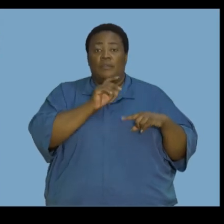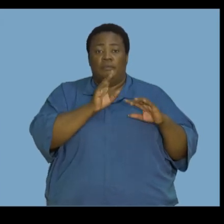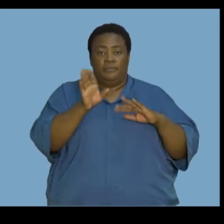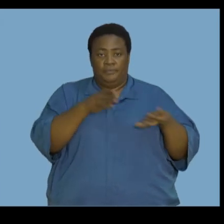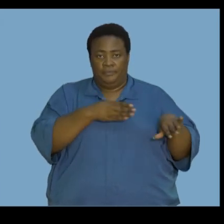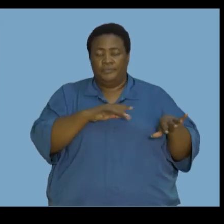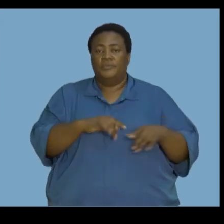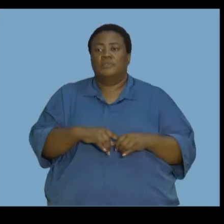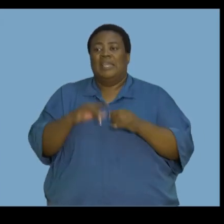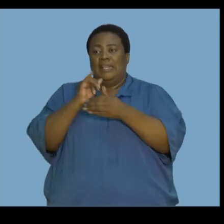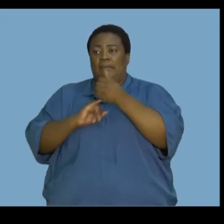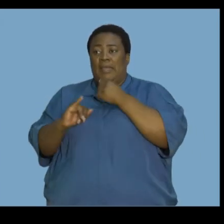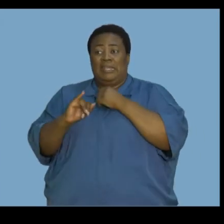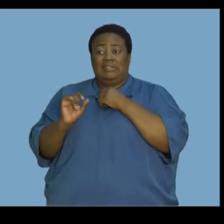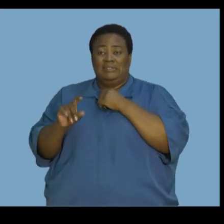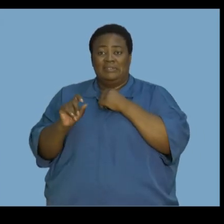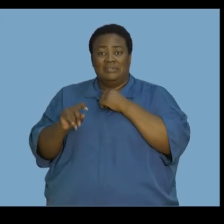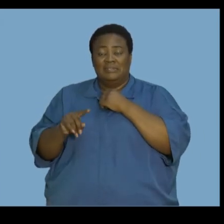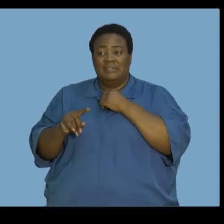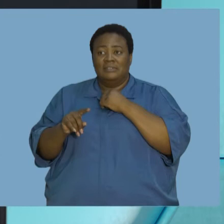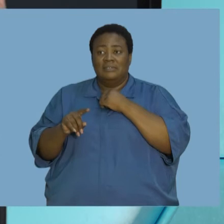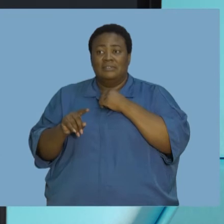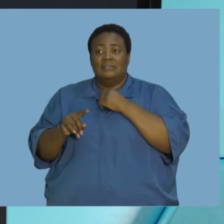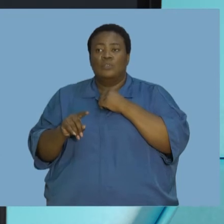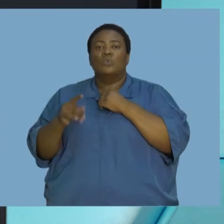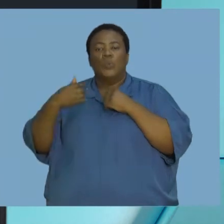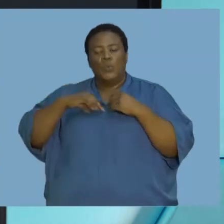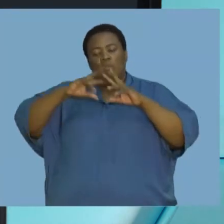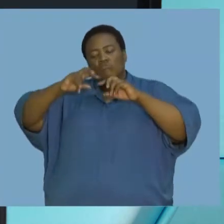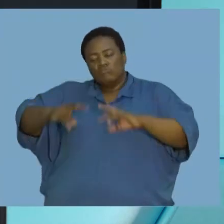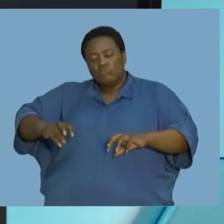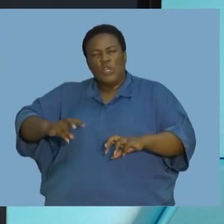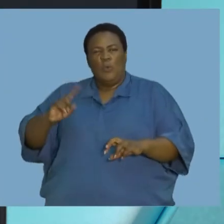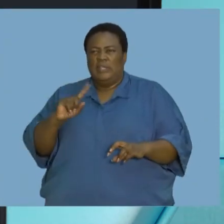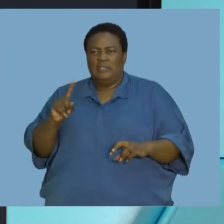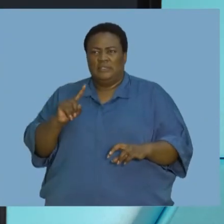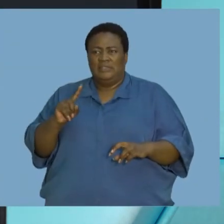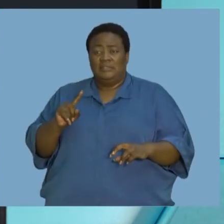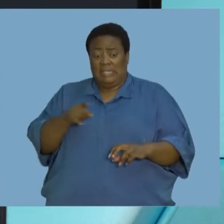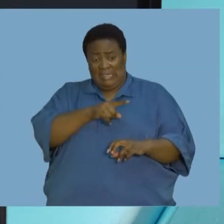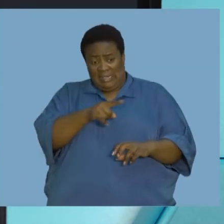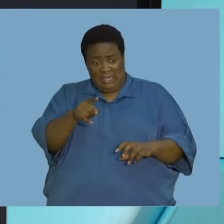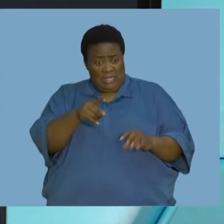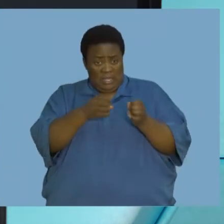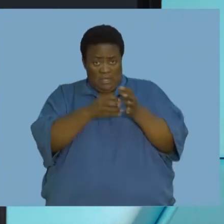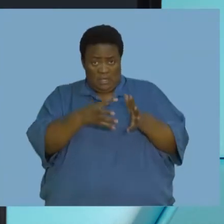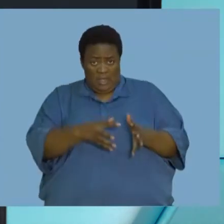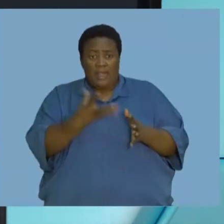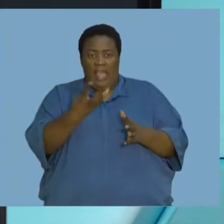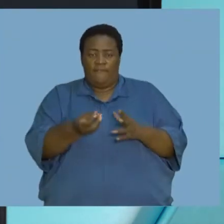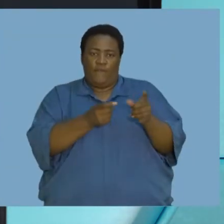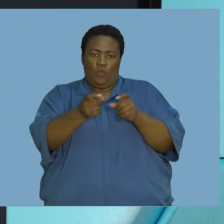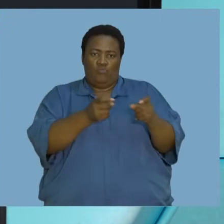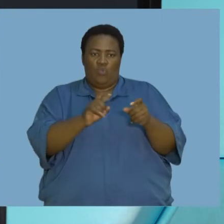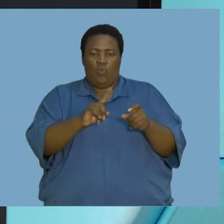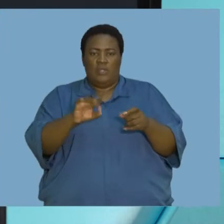variable is essentially what is being investigated. What is it that these learners had control over in terms of